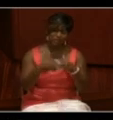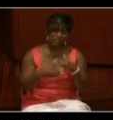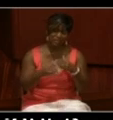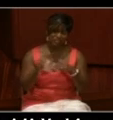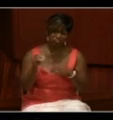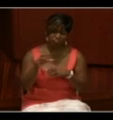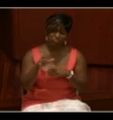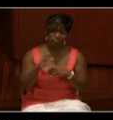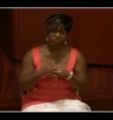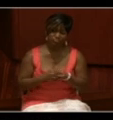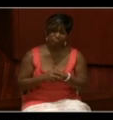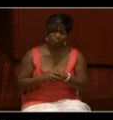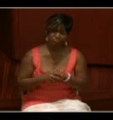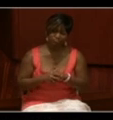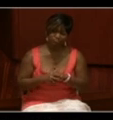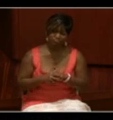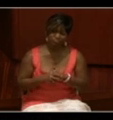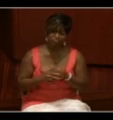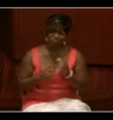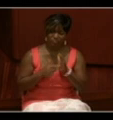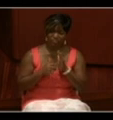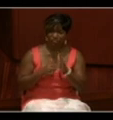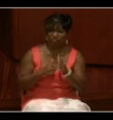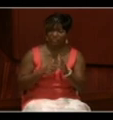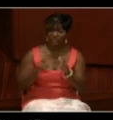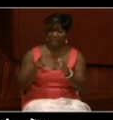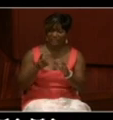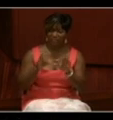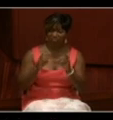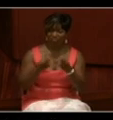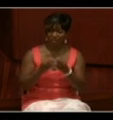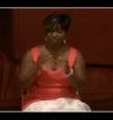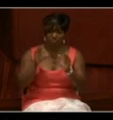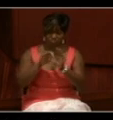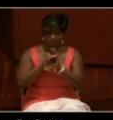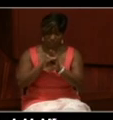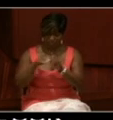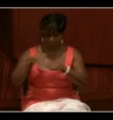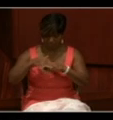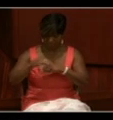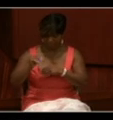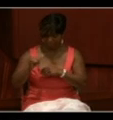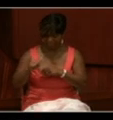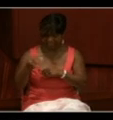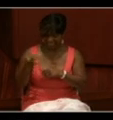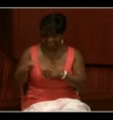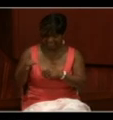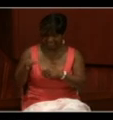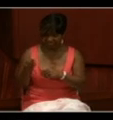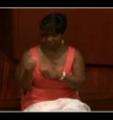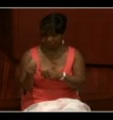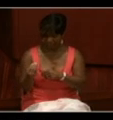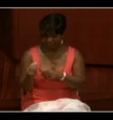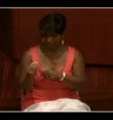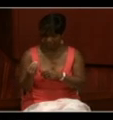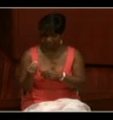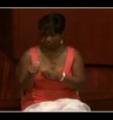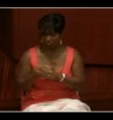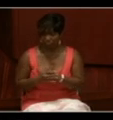slide, which shows the second family photograph that was submitted in May 1914.